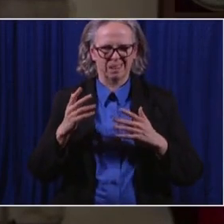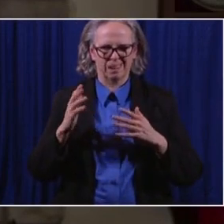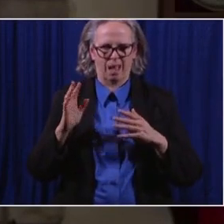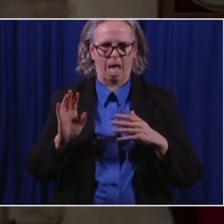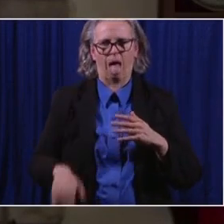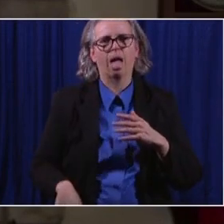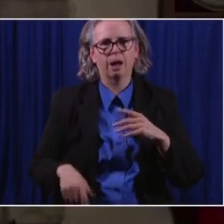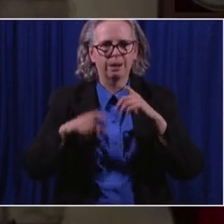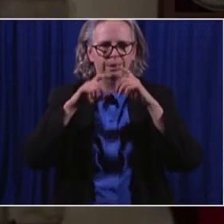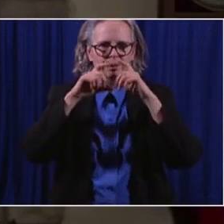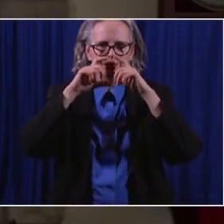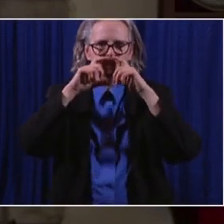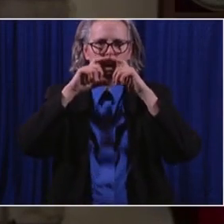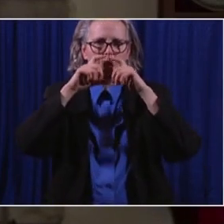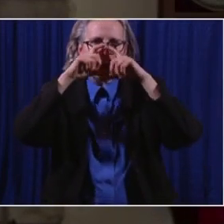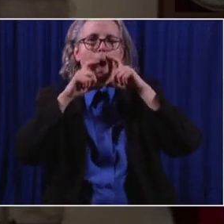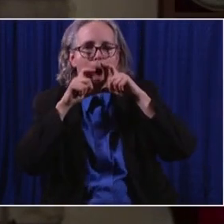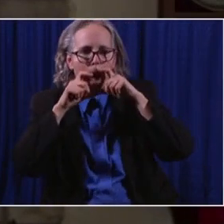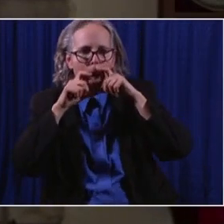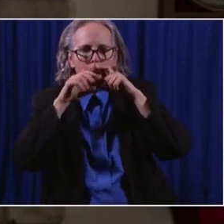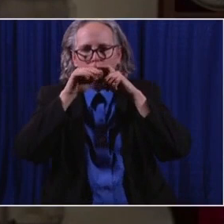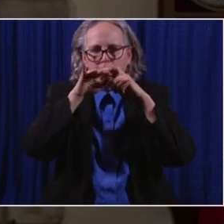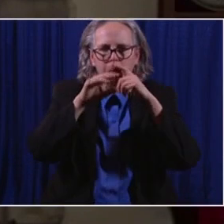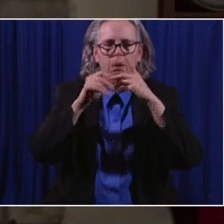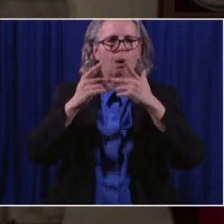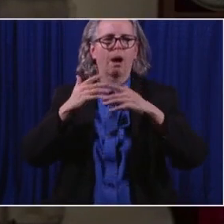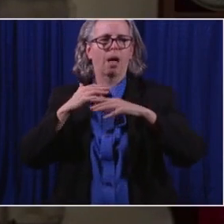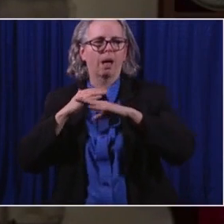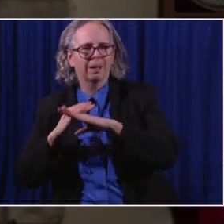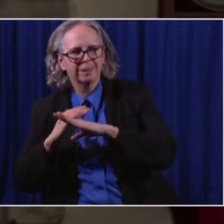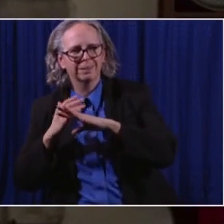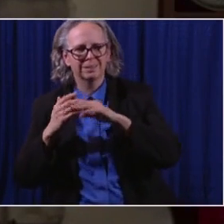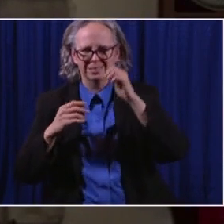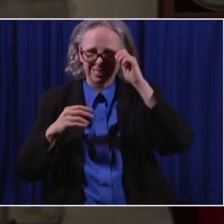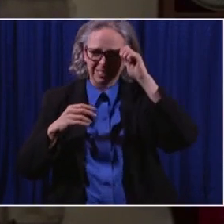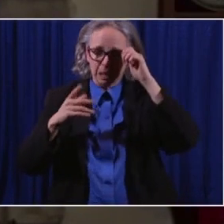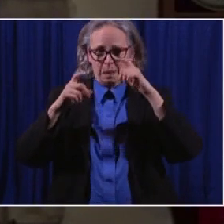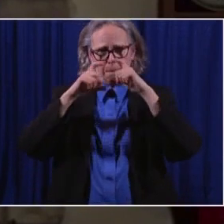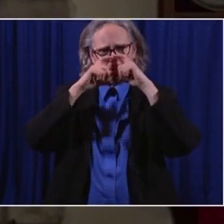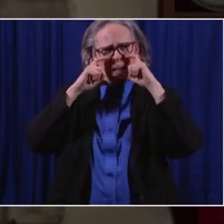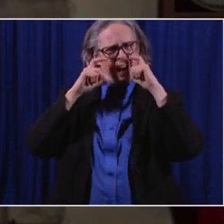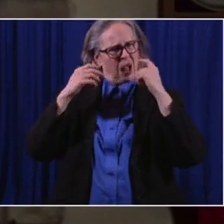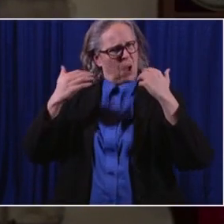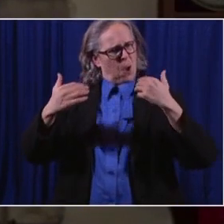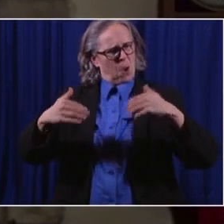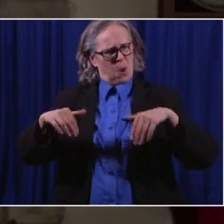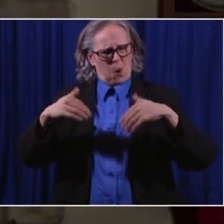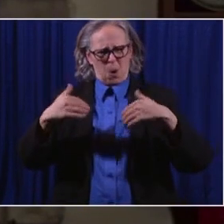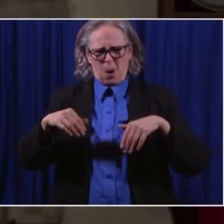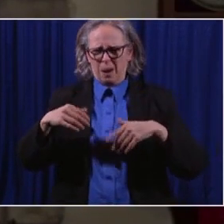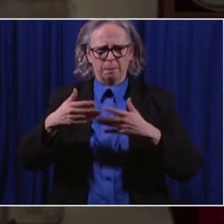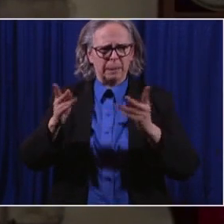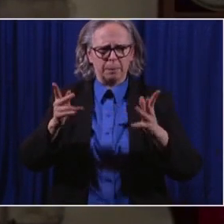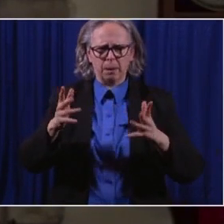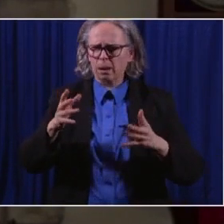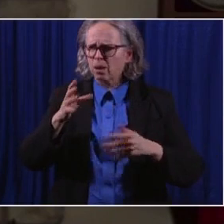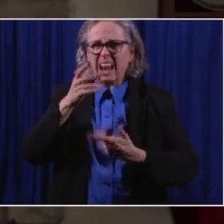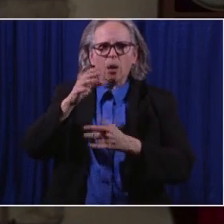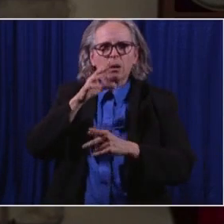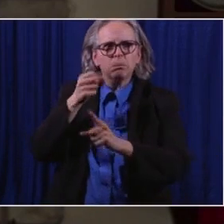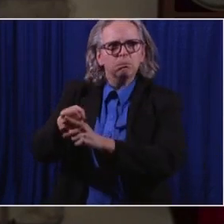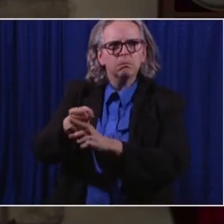blocking it, I guess. Mask wearing now in public in our rural areas is way, way up.